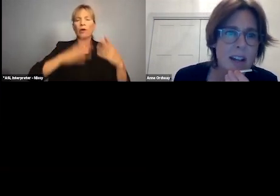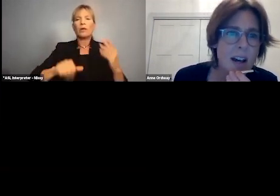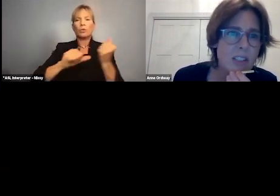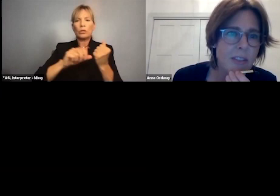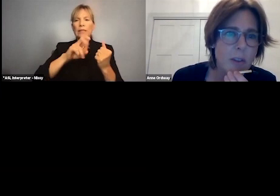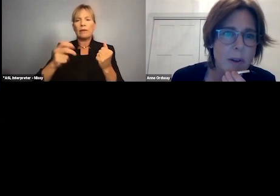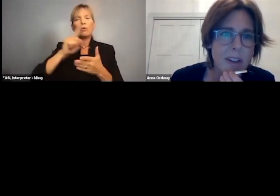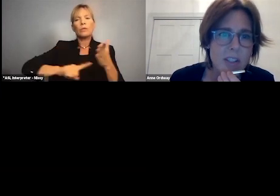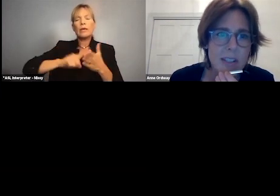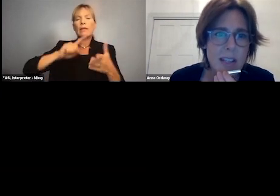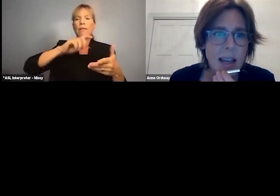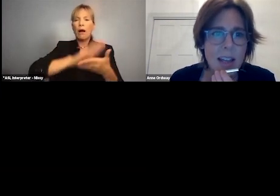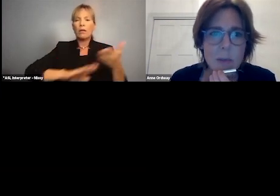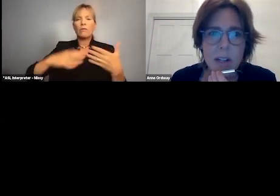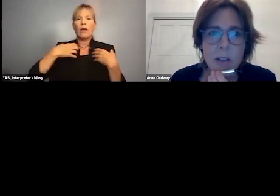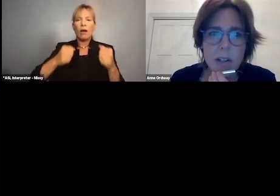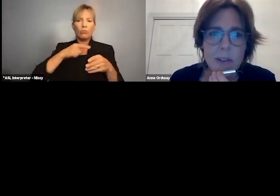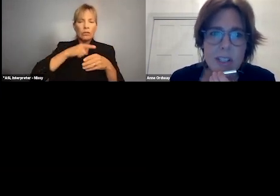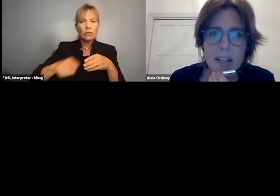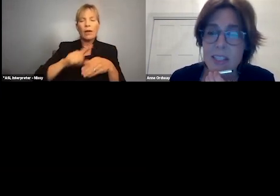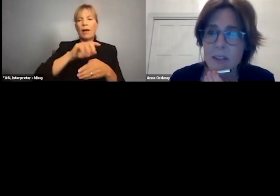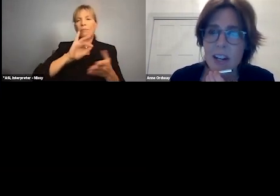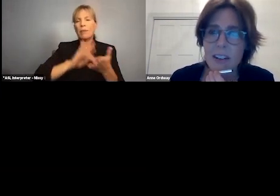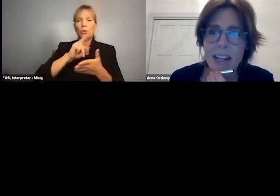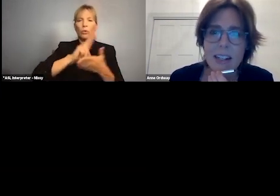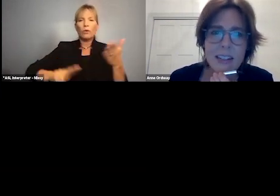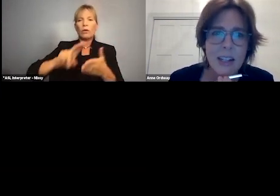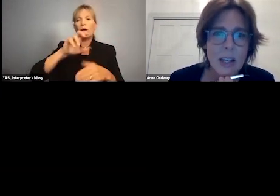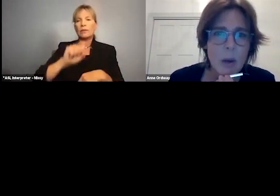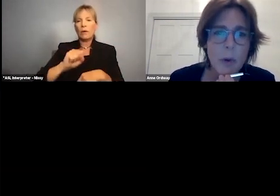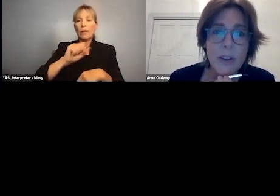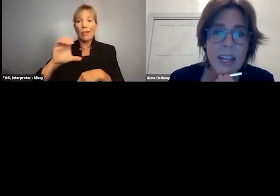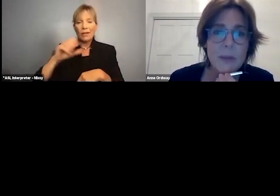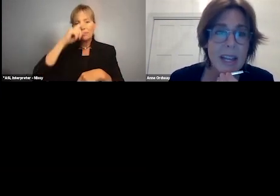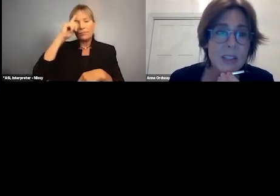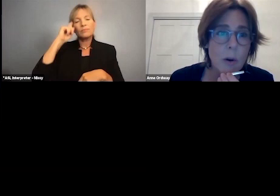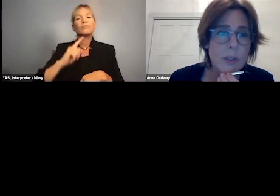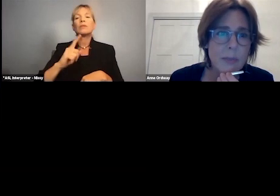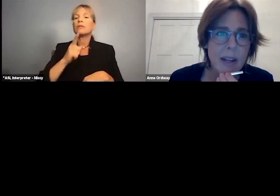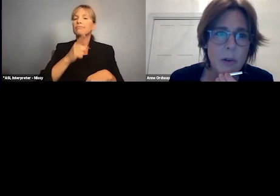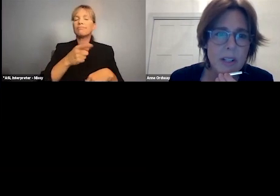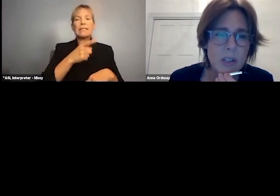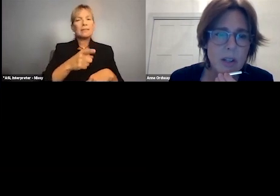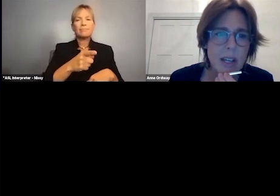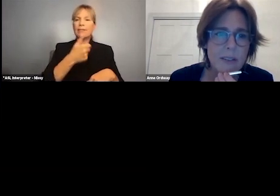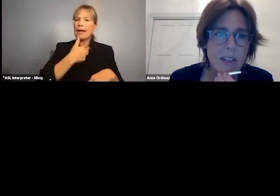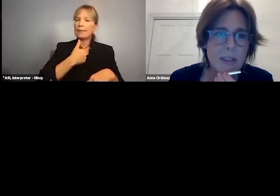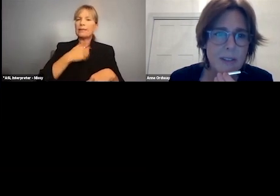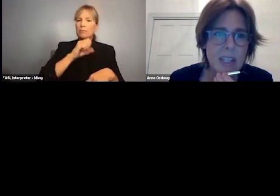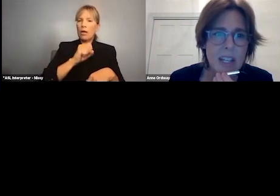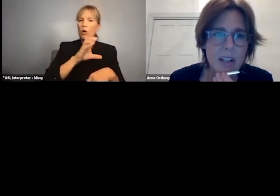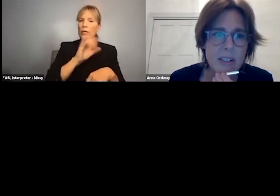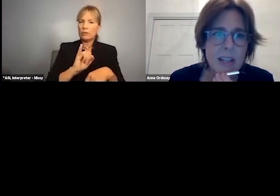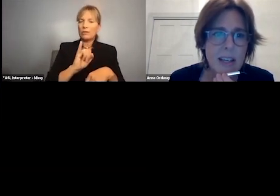research in the College of Health Professions at the Medical University of South Carolina. Motivated by his own spinal cord injury